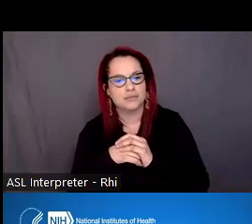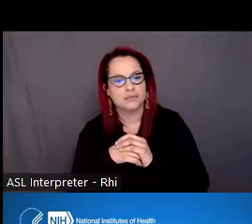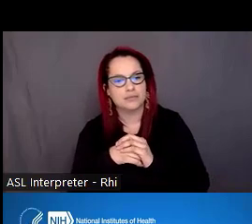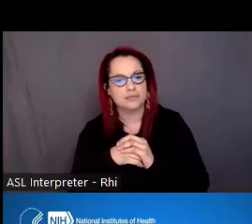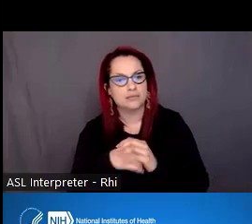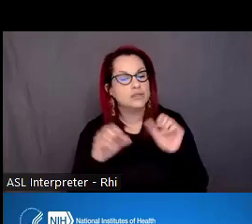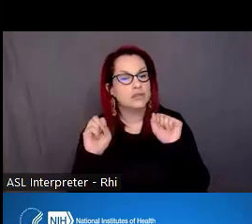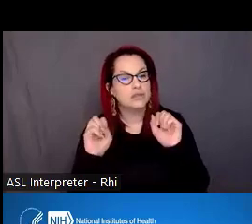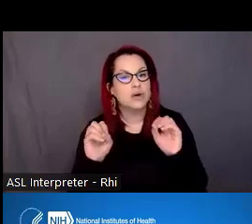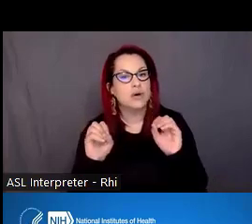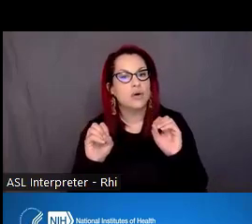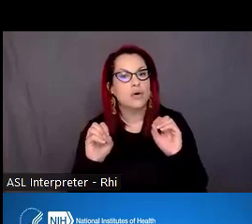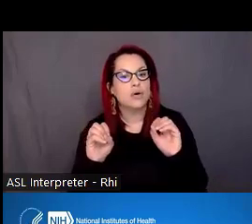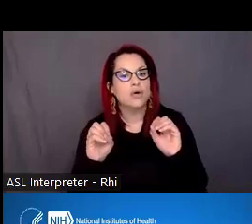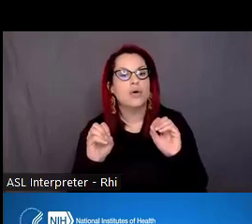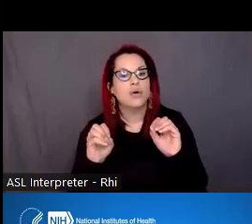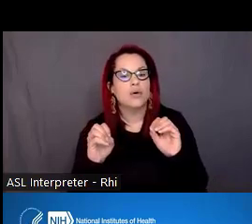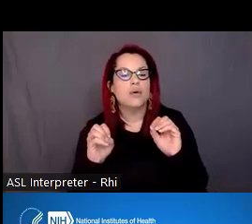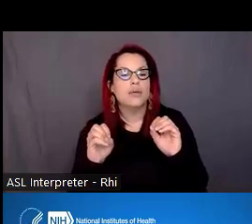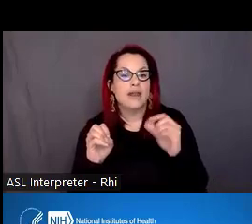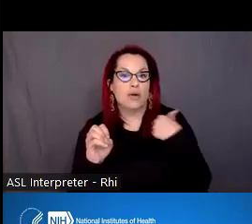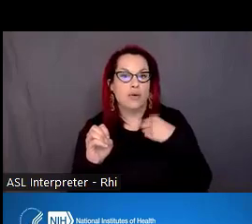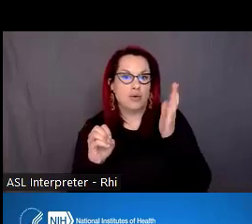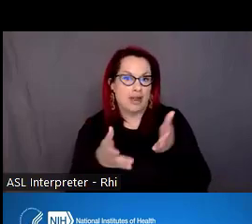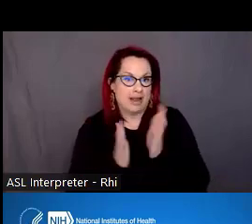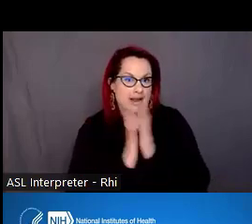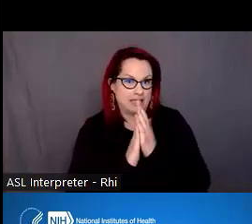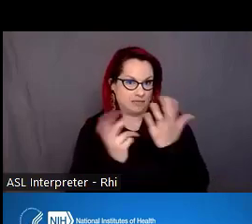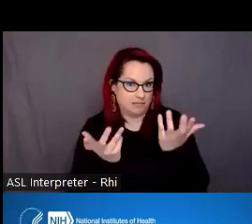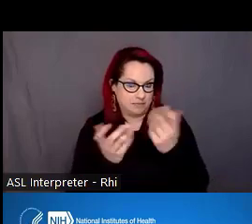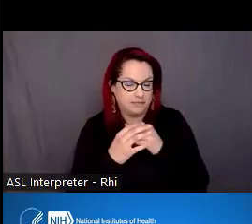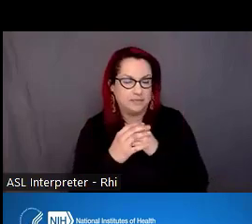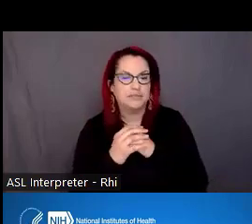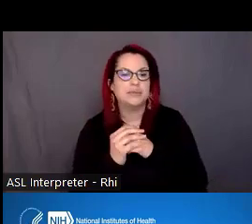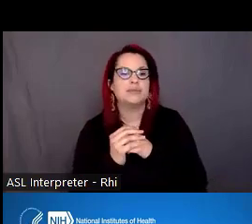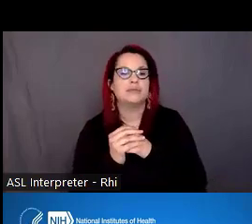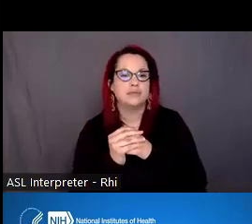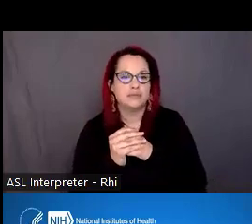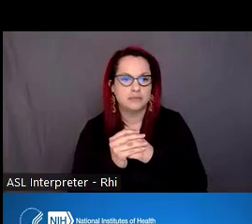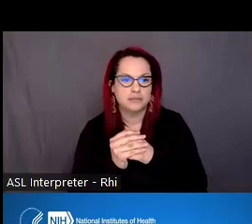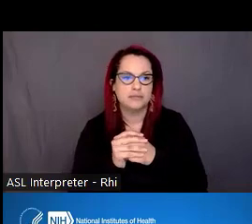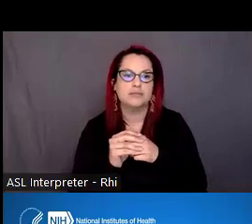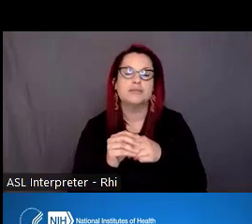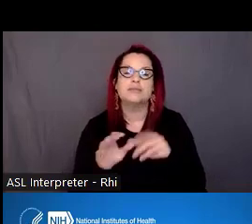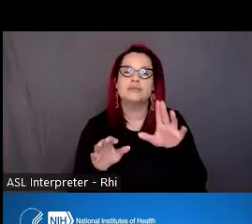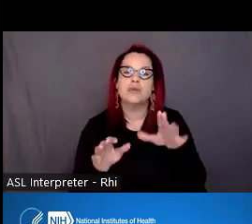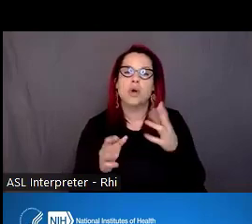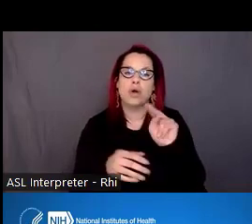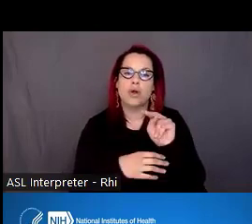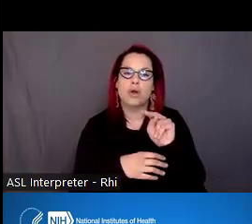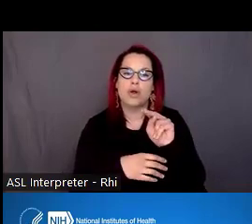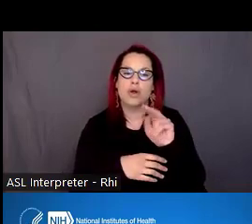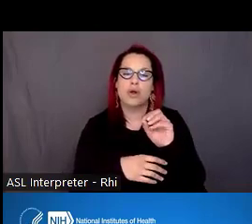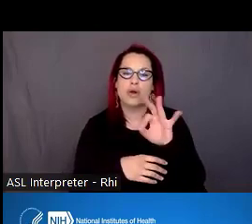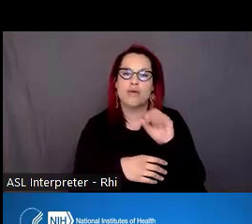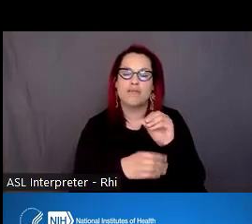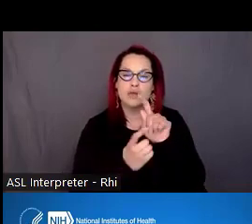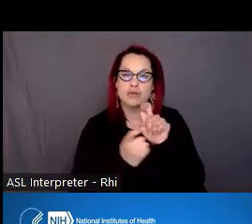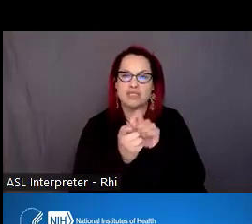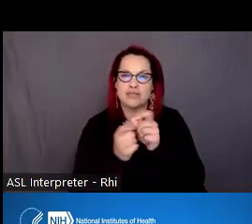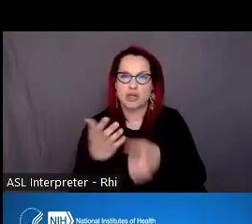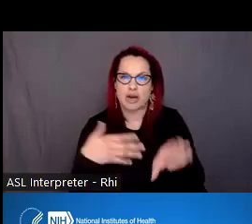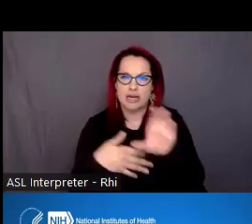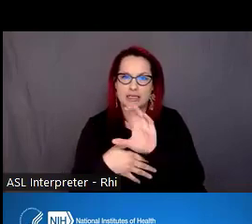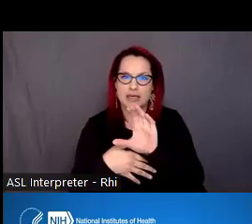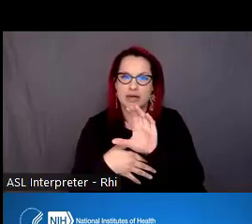So what we're going to ask you for is, certainly NOFO specific criteria, though discouraged